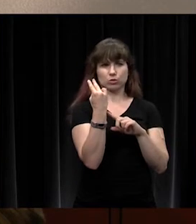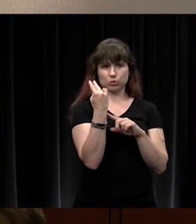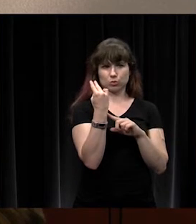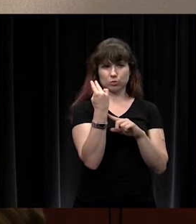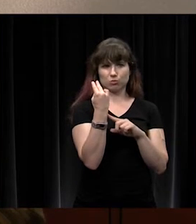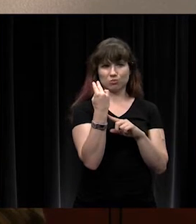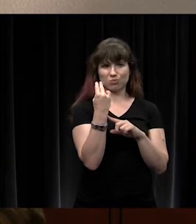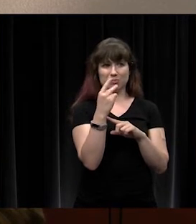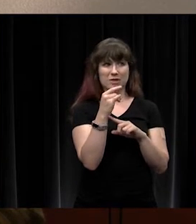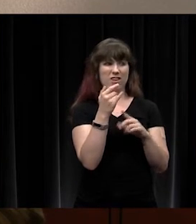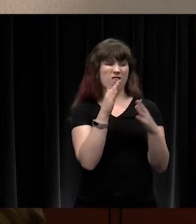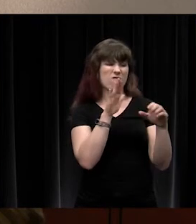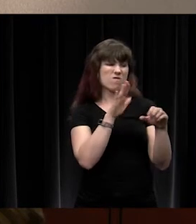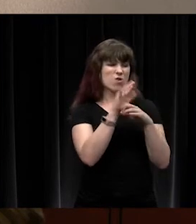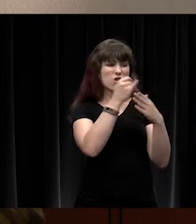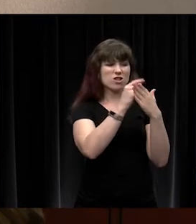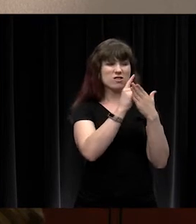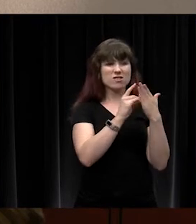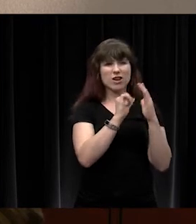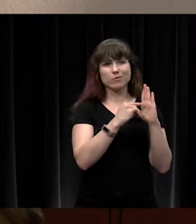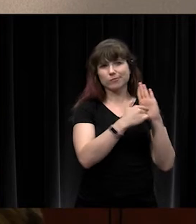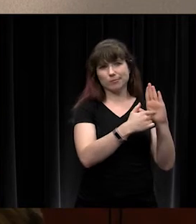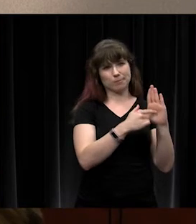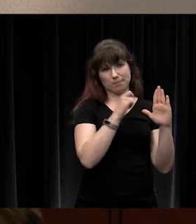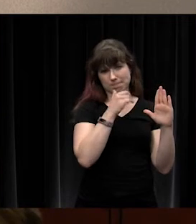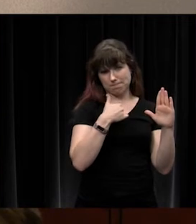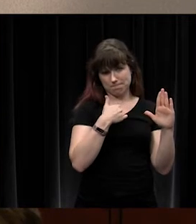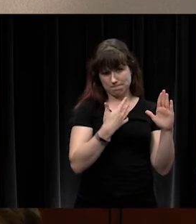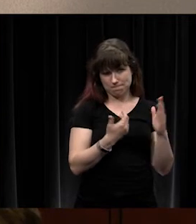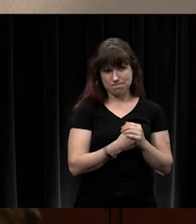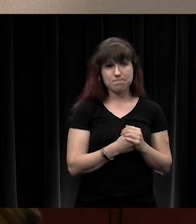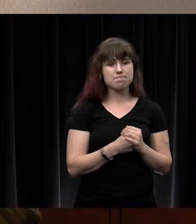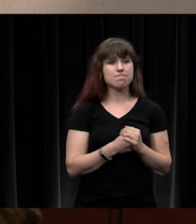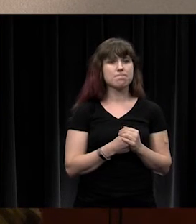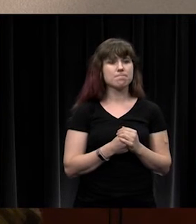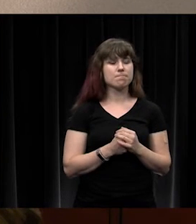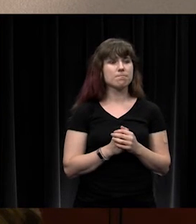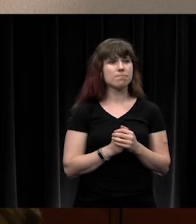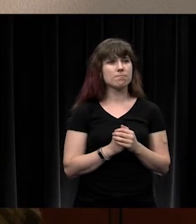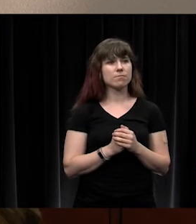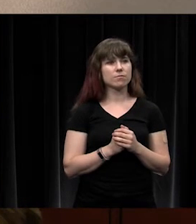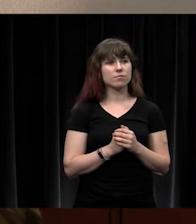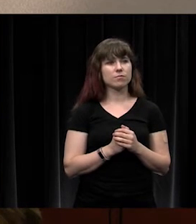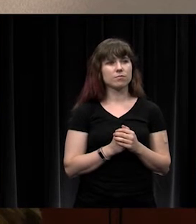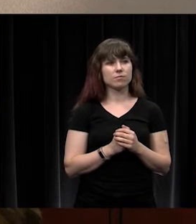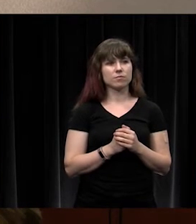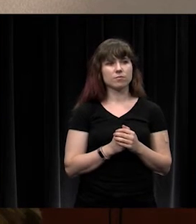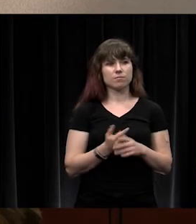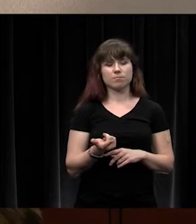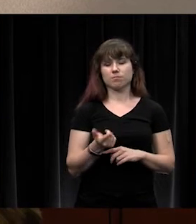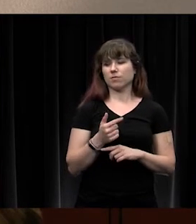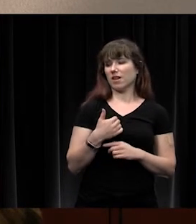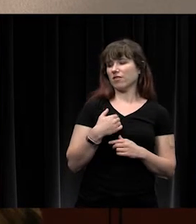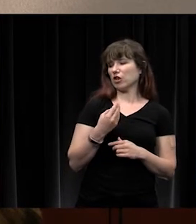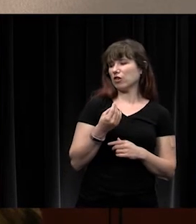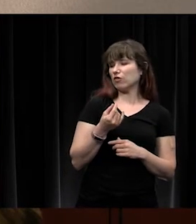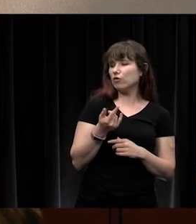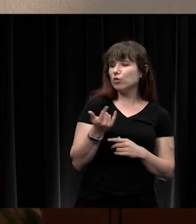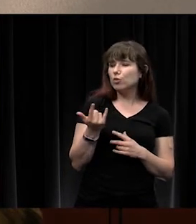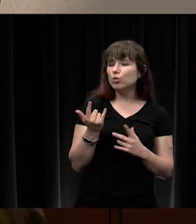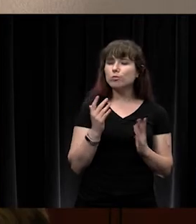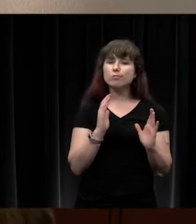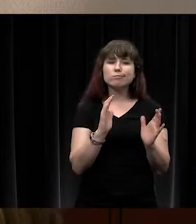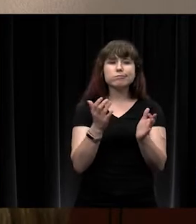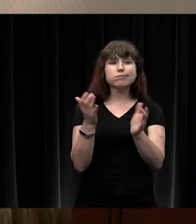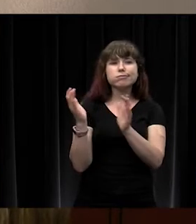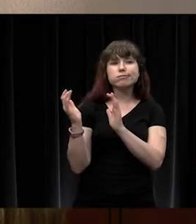but we didn't have the design to this level yet. Thanks, John. I've had a few casual conversations with